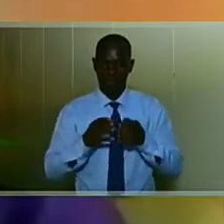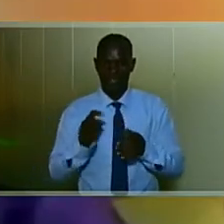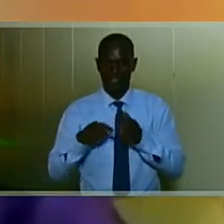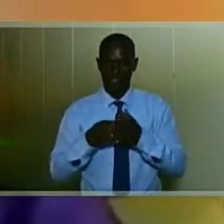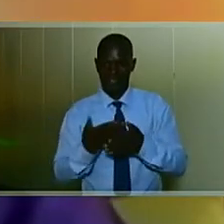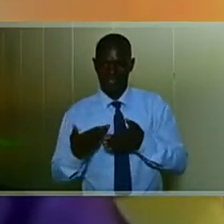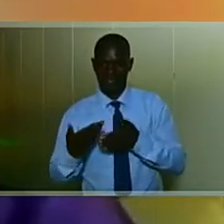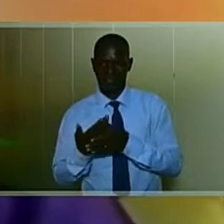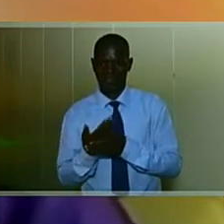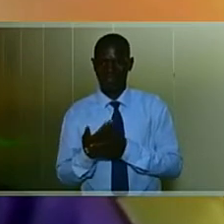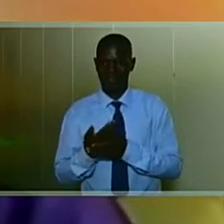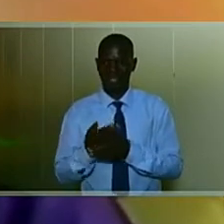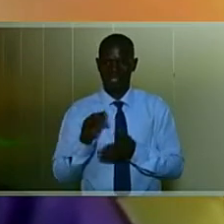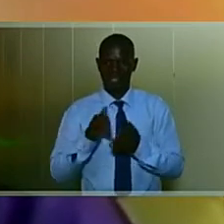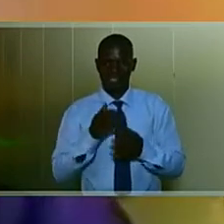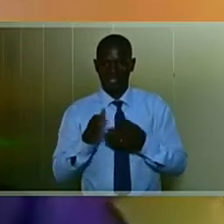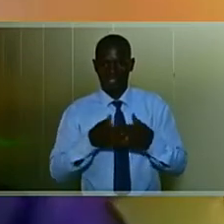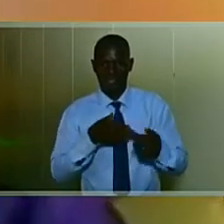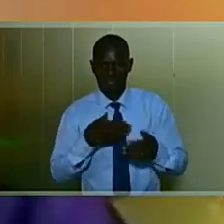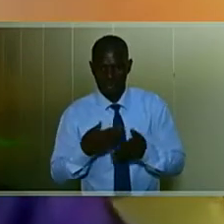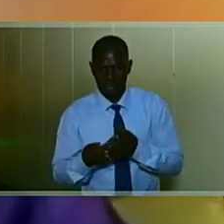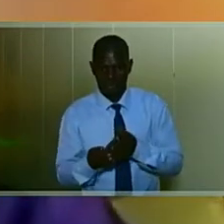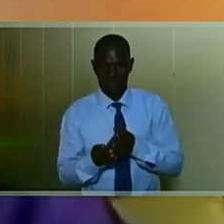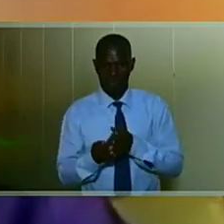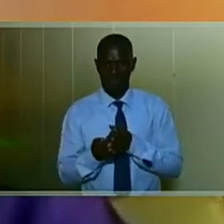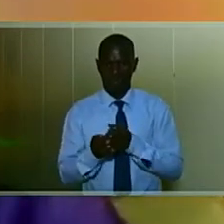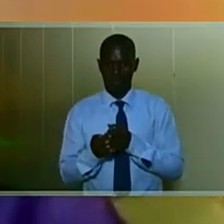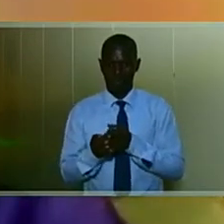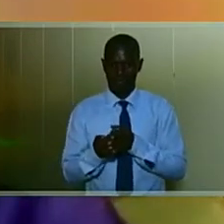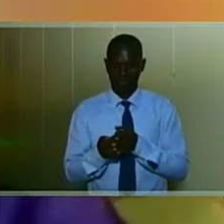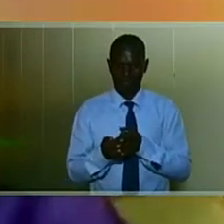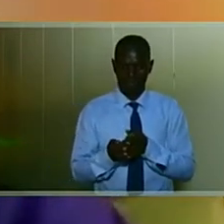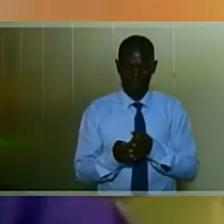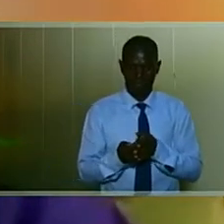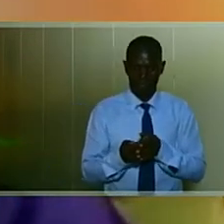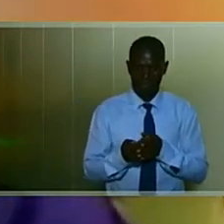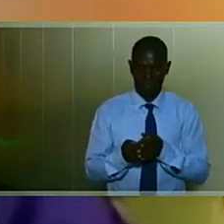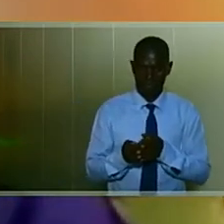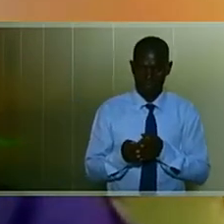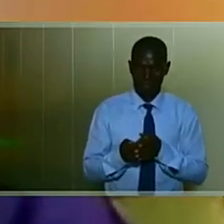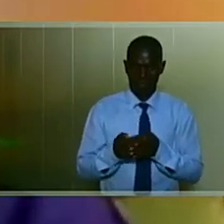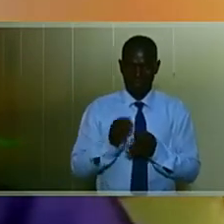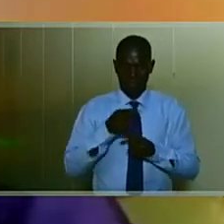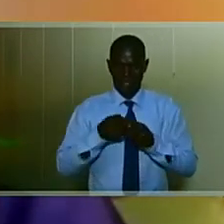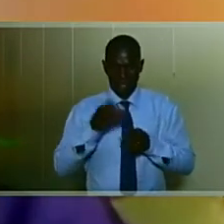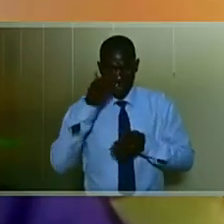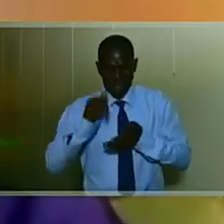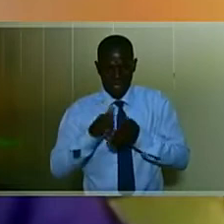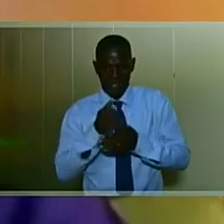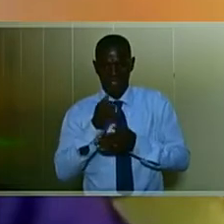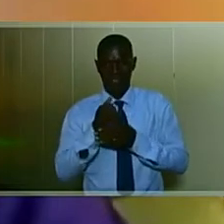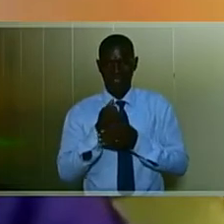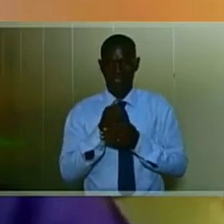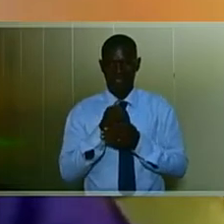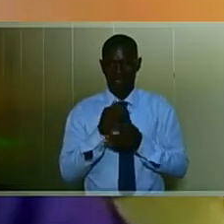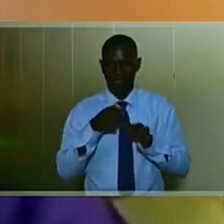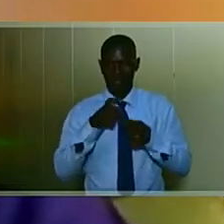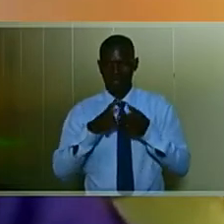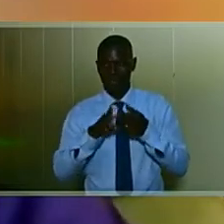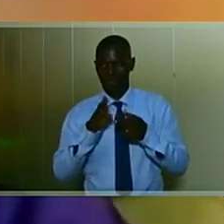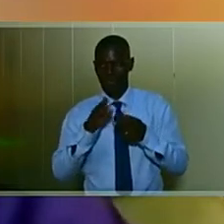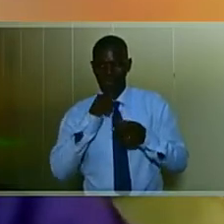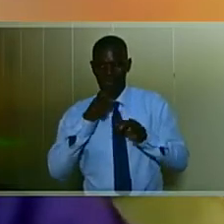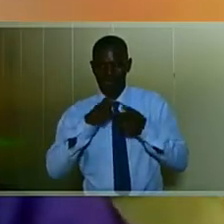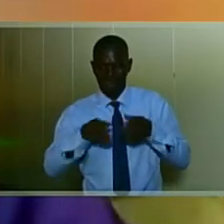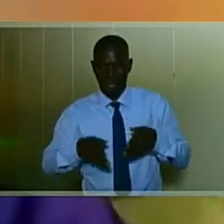is issues like such conspiracy theory. But I know there's no such conspiracy not to allow the